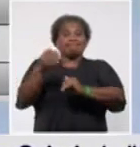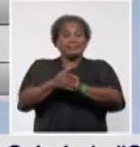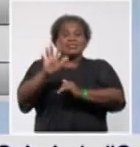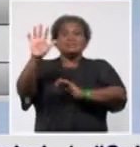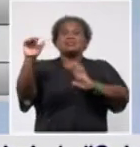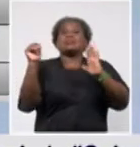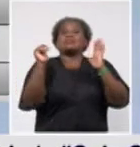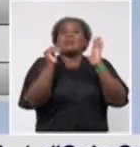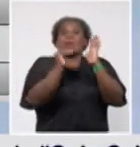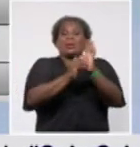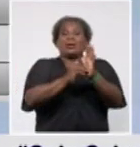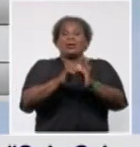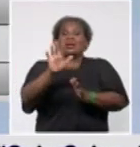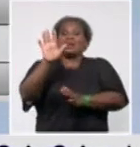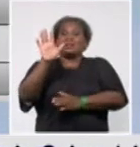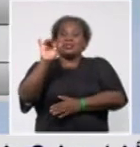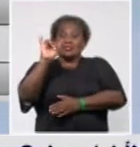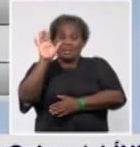Yesterday,